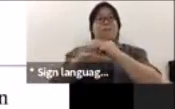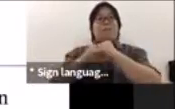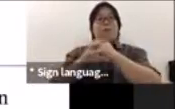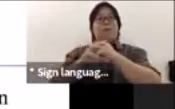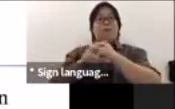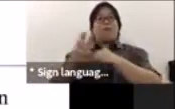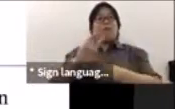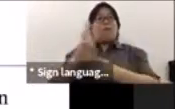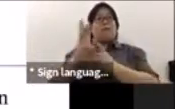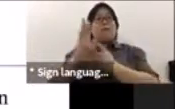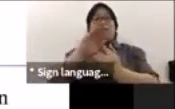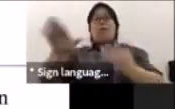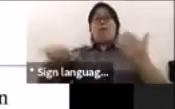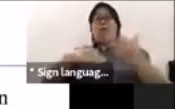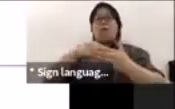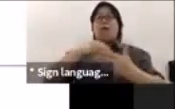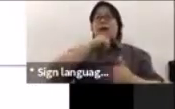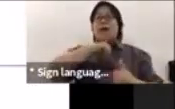for all at all ages.